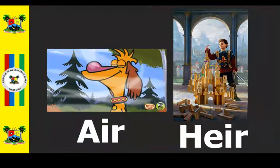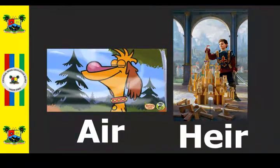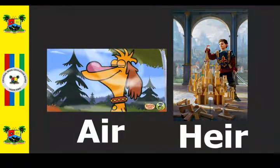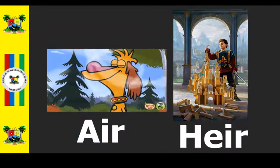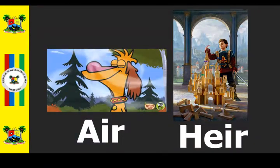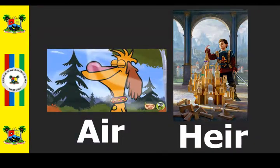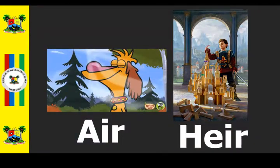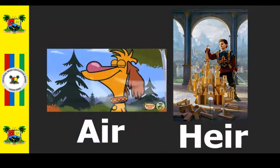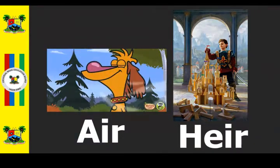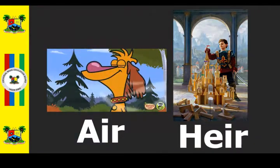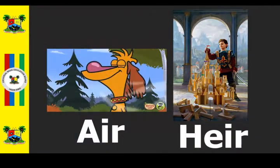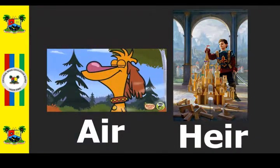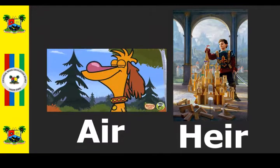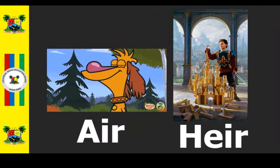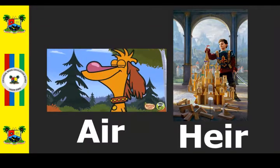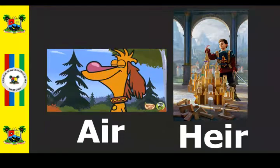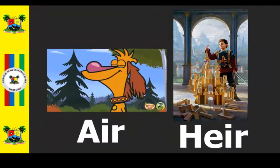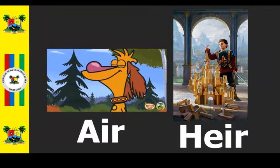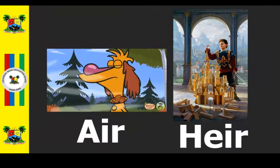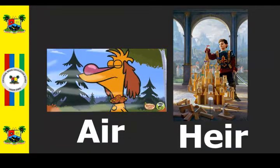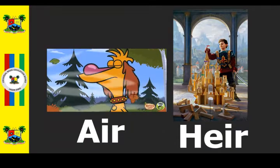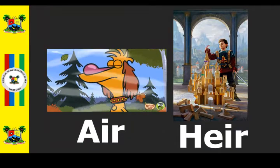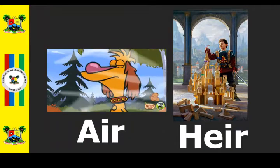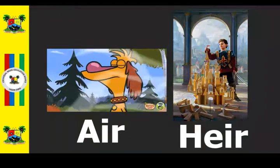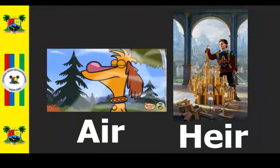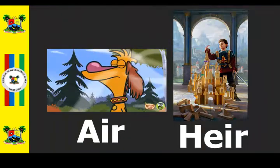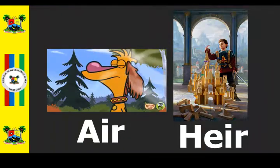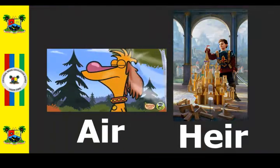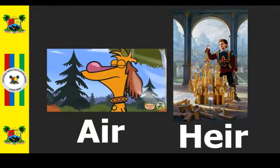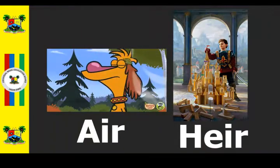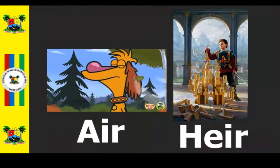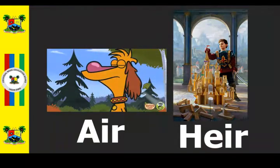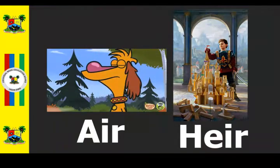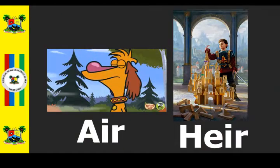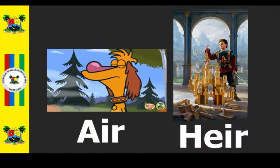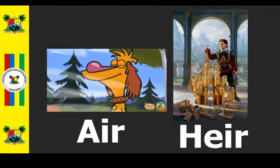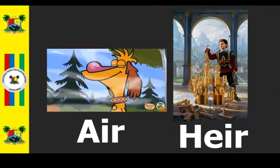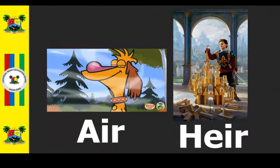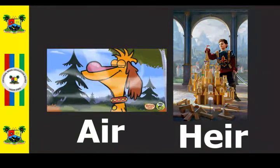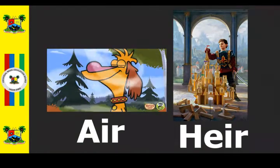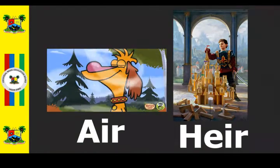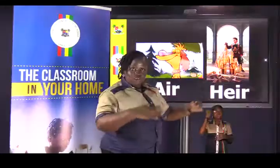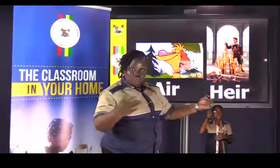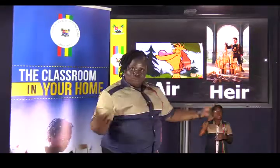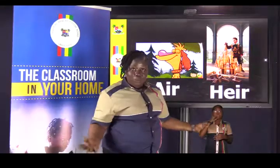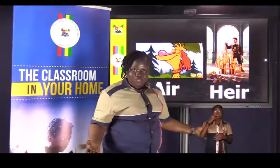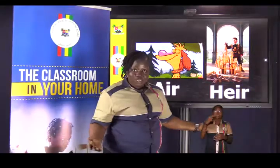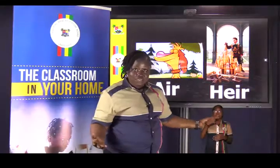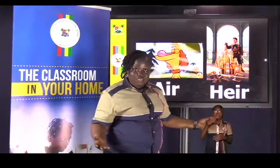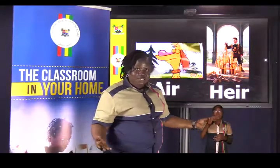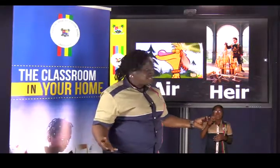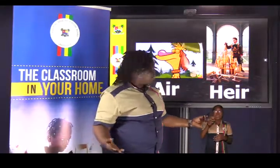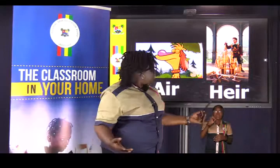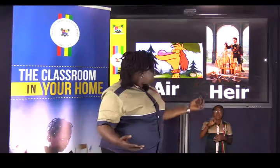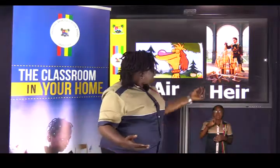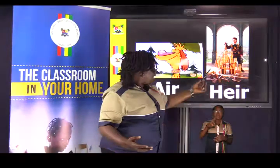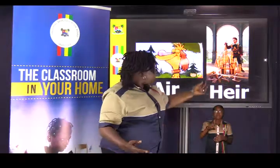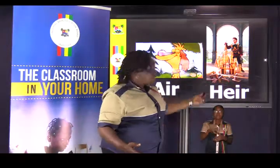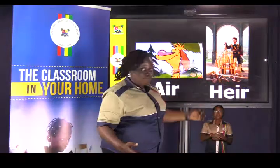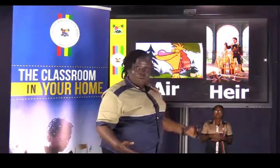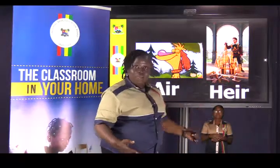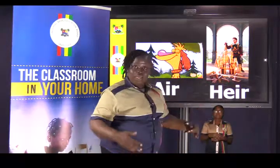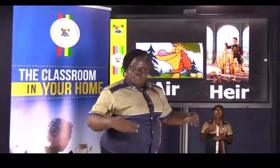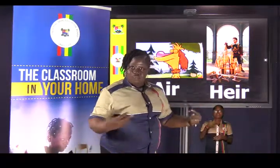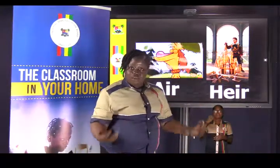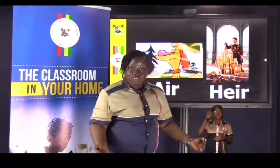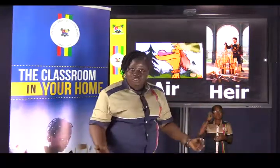picture. He is the heir. The father apparently has a lot of properties,